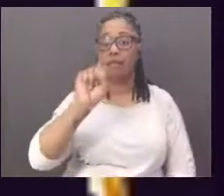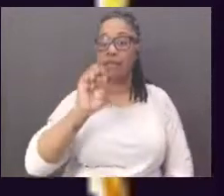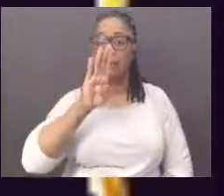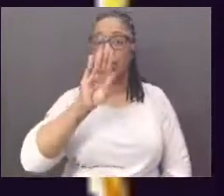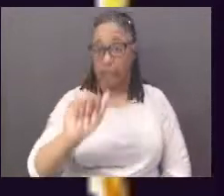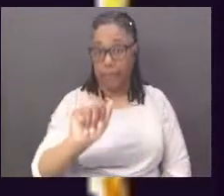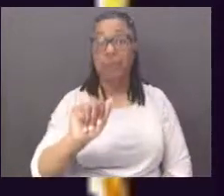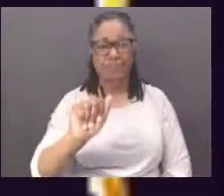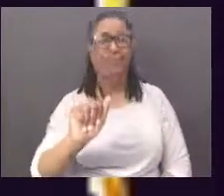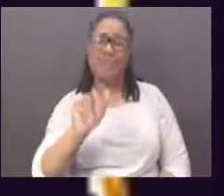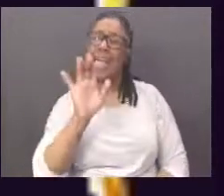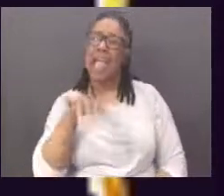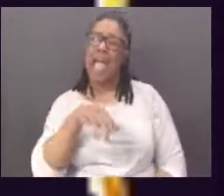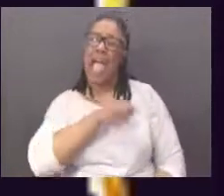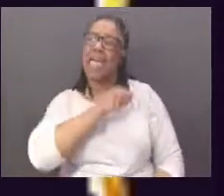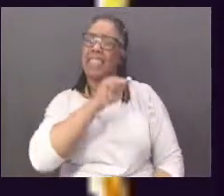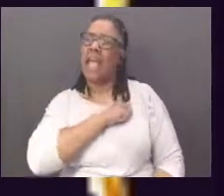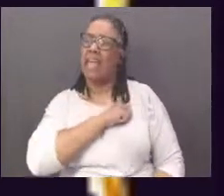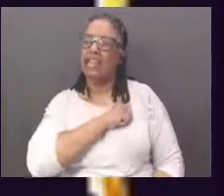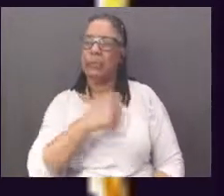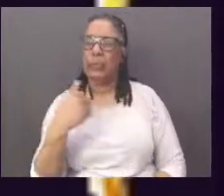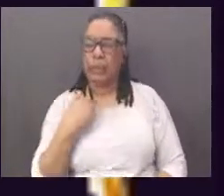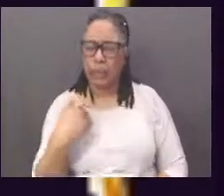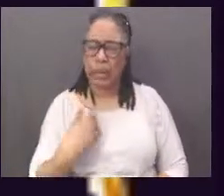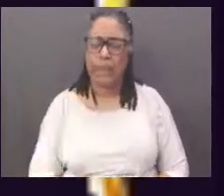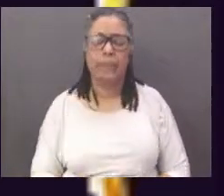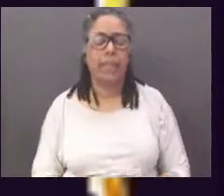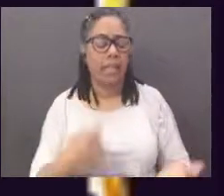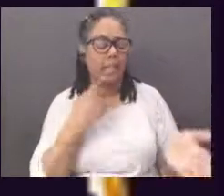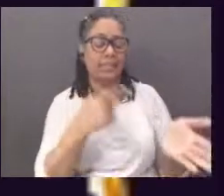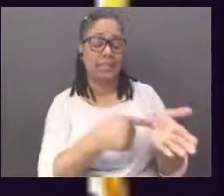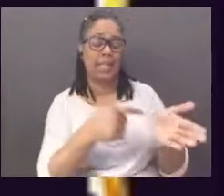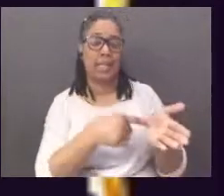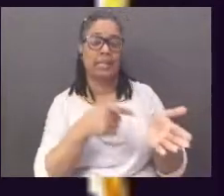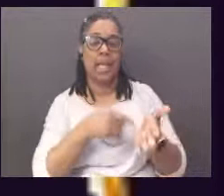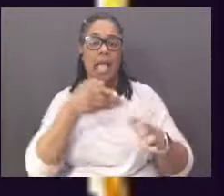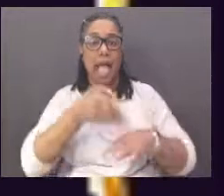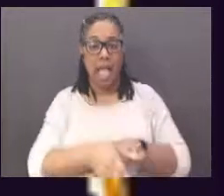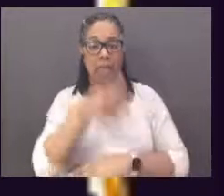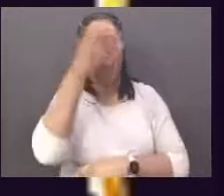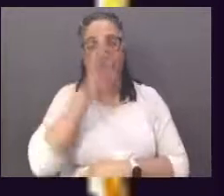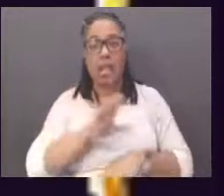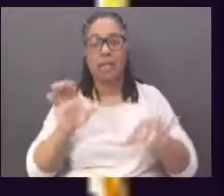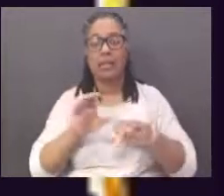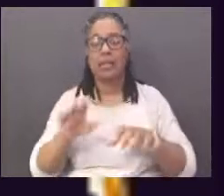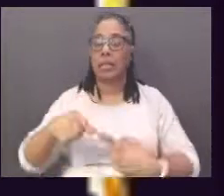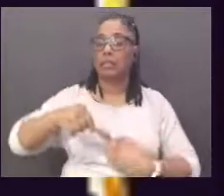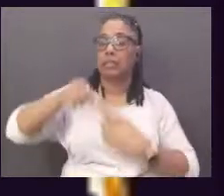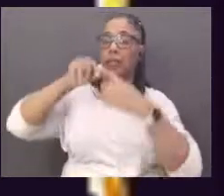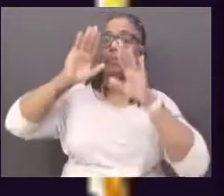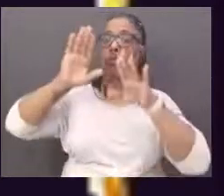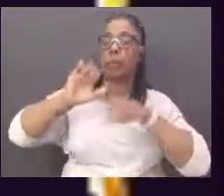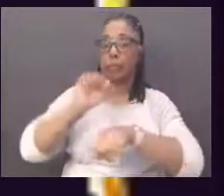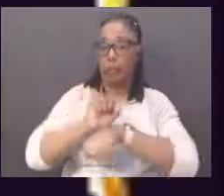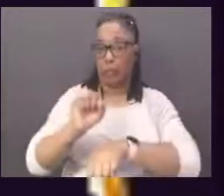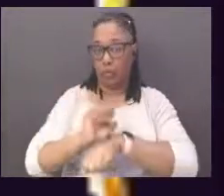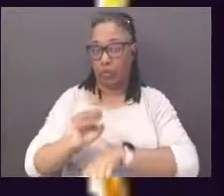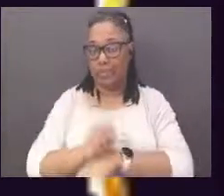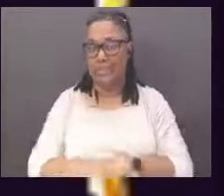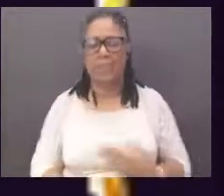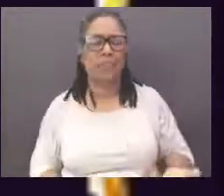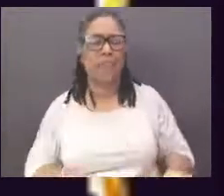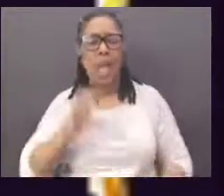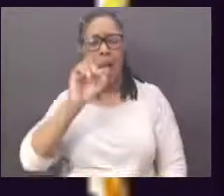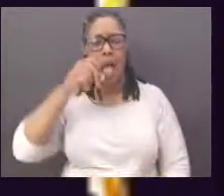text tells us that after God performs the special miracles, copycats begin to try